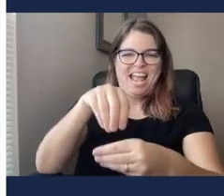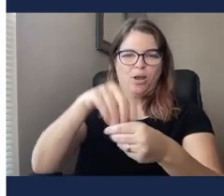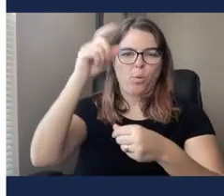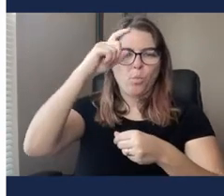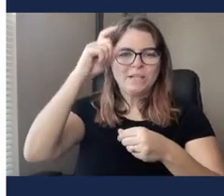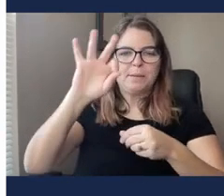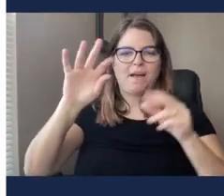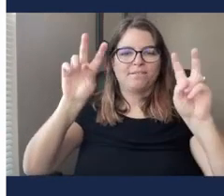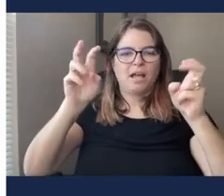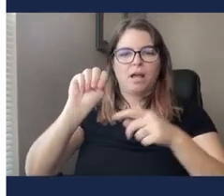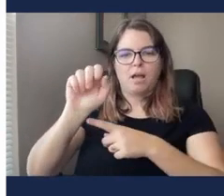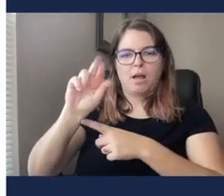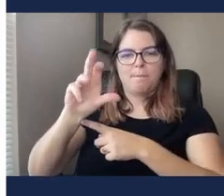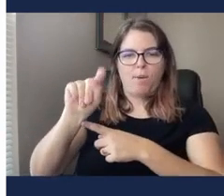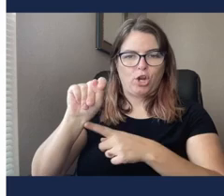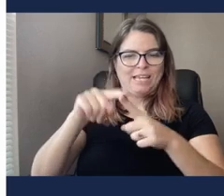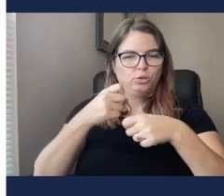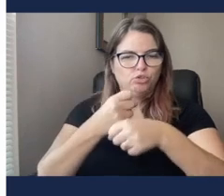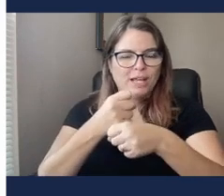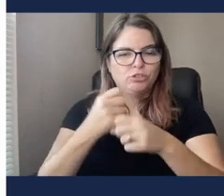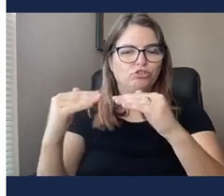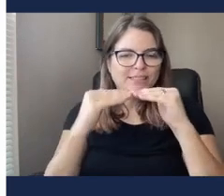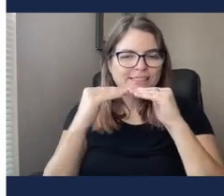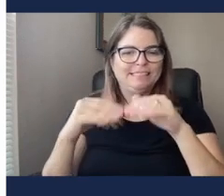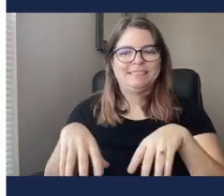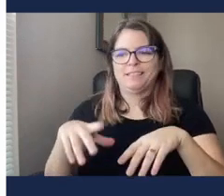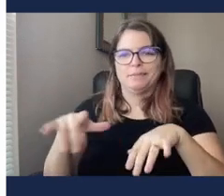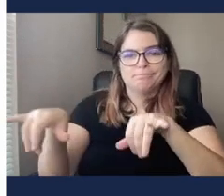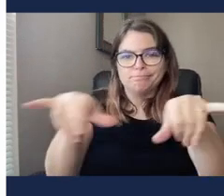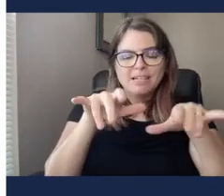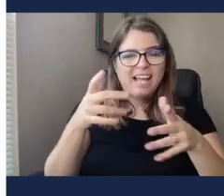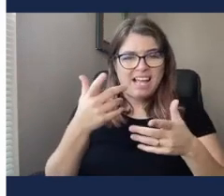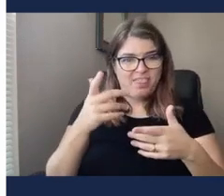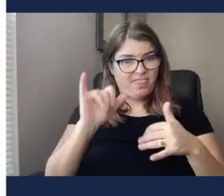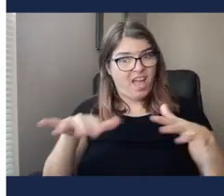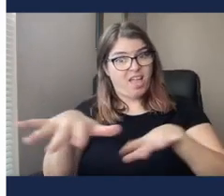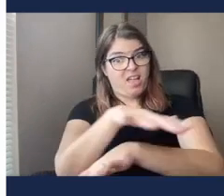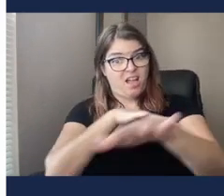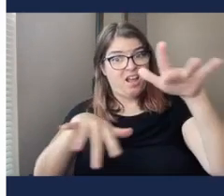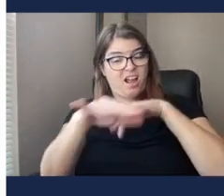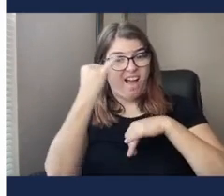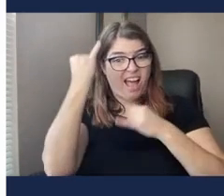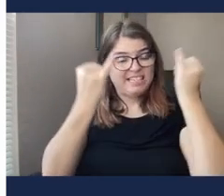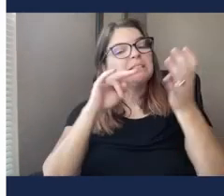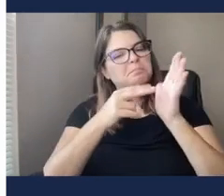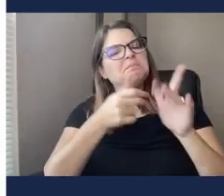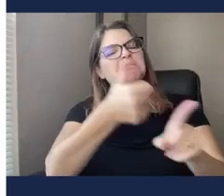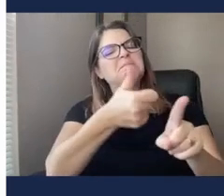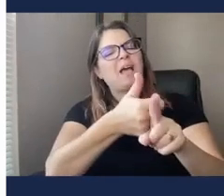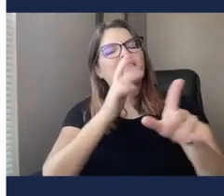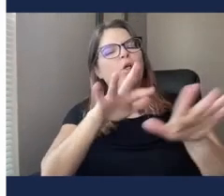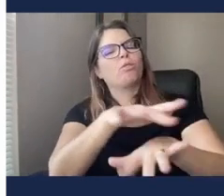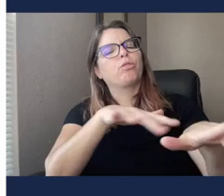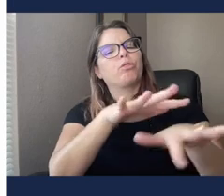to create justice or equality. Neither do I think that the marketplace of ideas will necessarily inevitably result